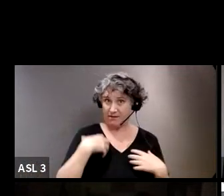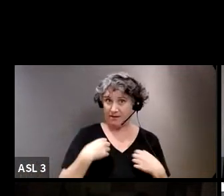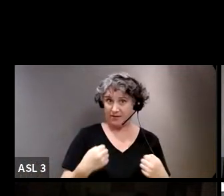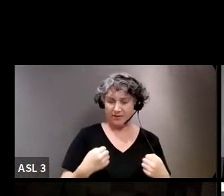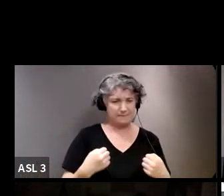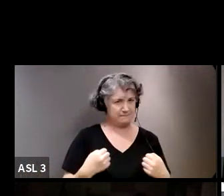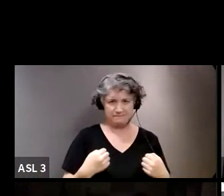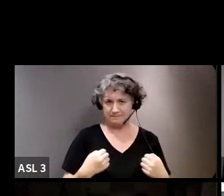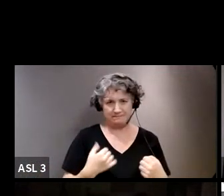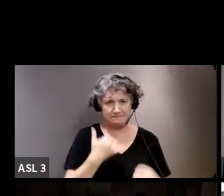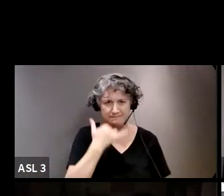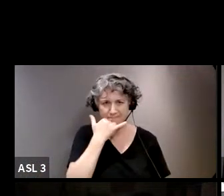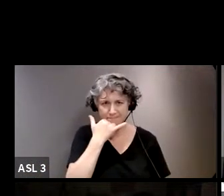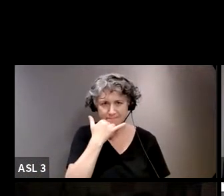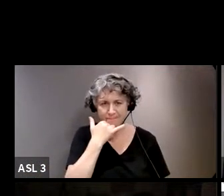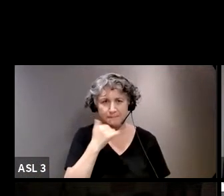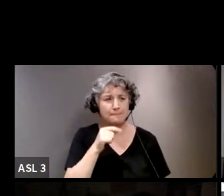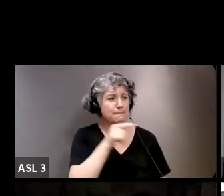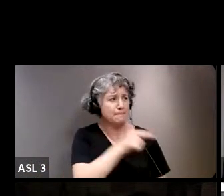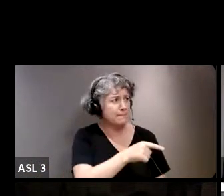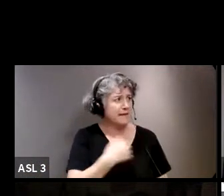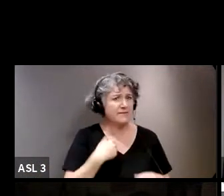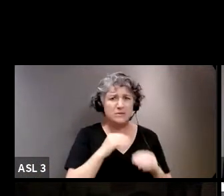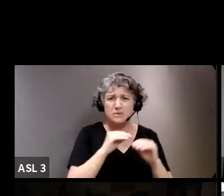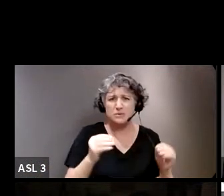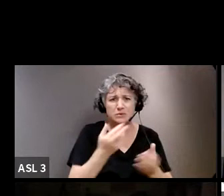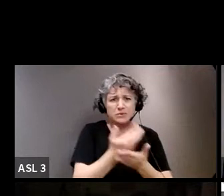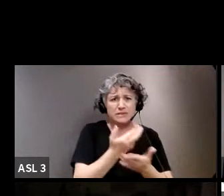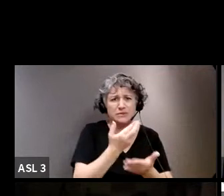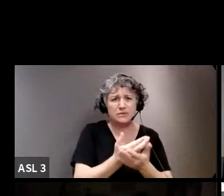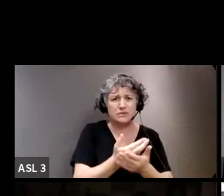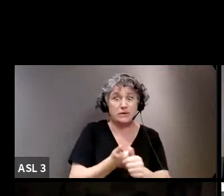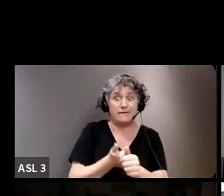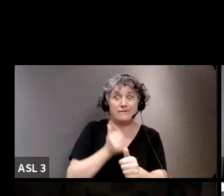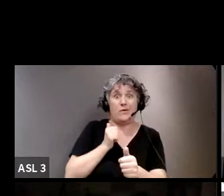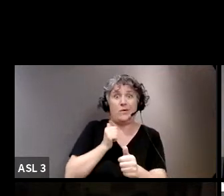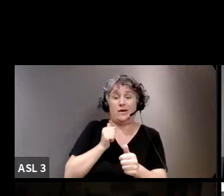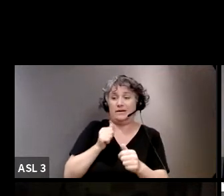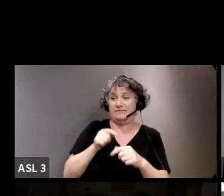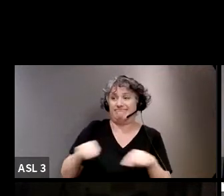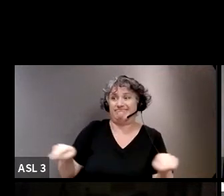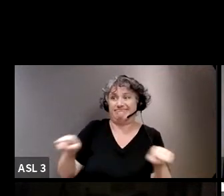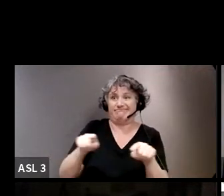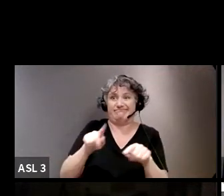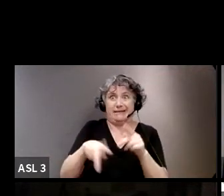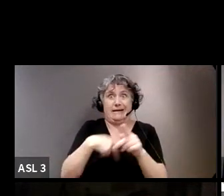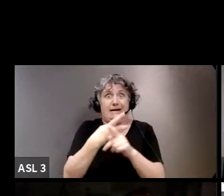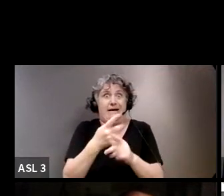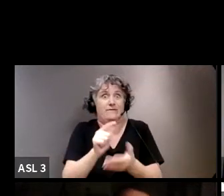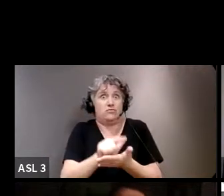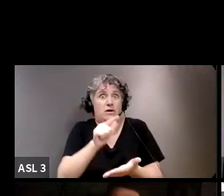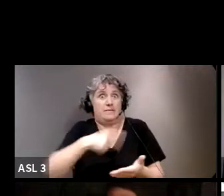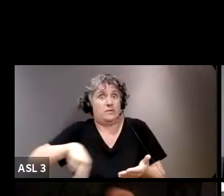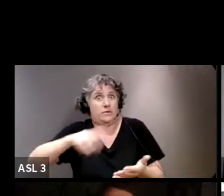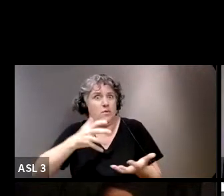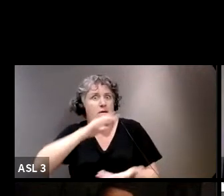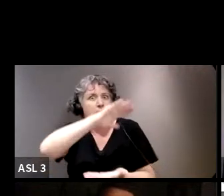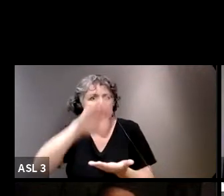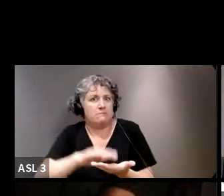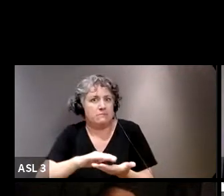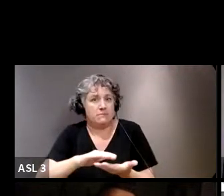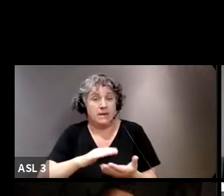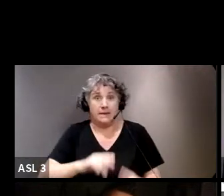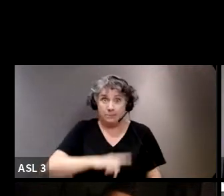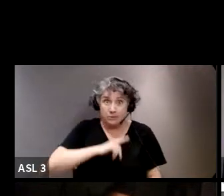resources um to prevent the kinds of crime that communities want eliminated personally myself